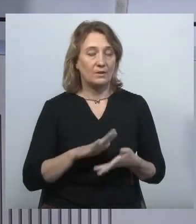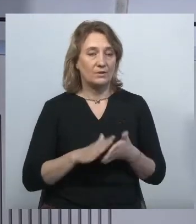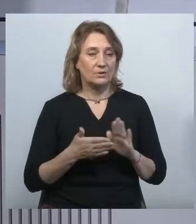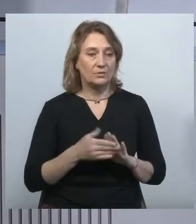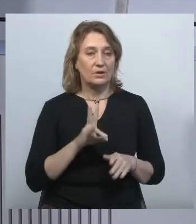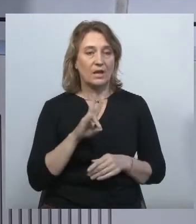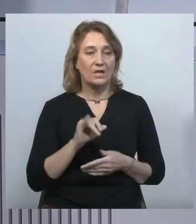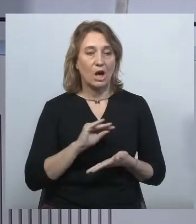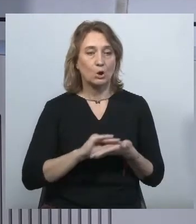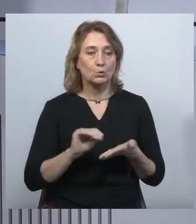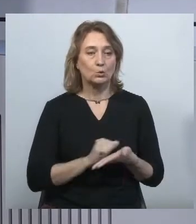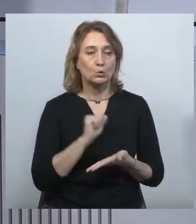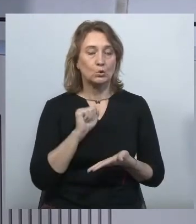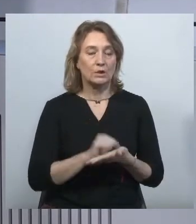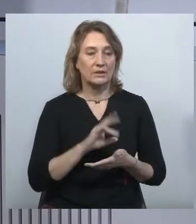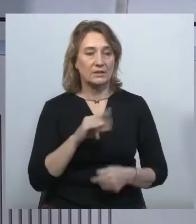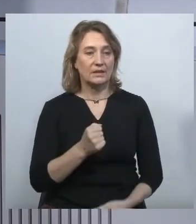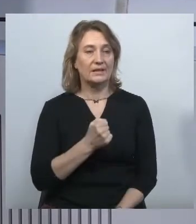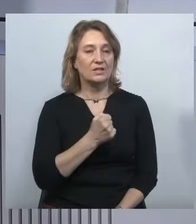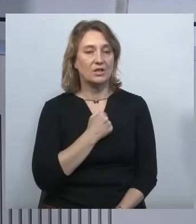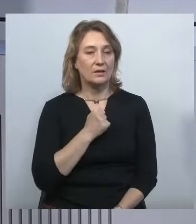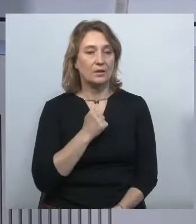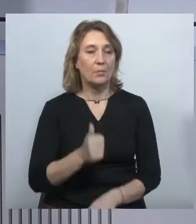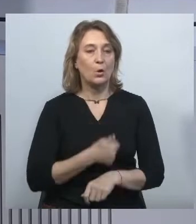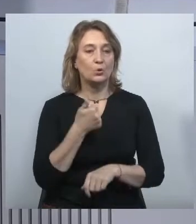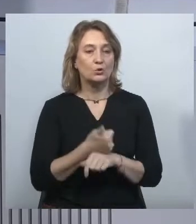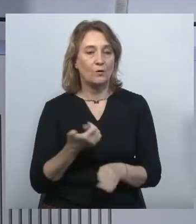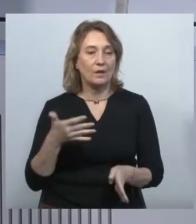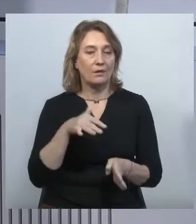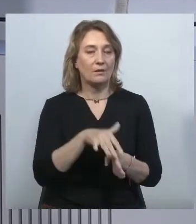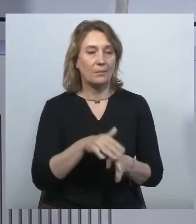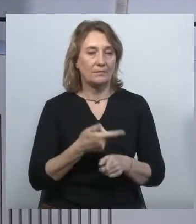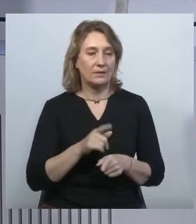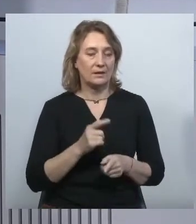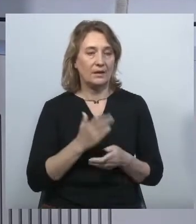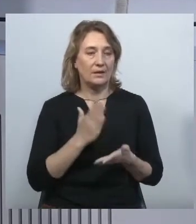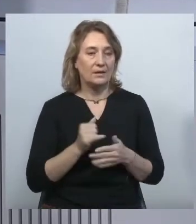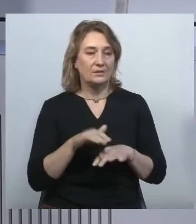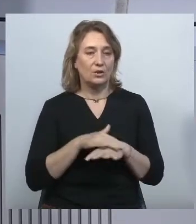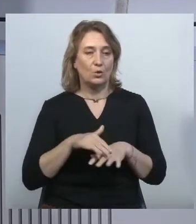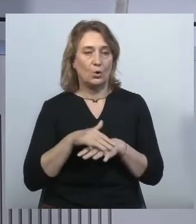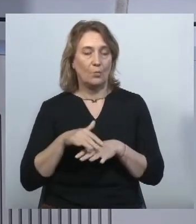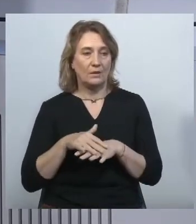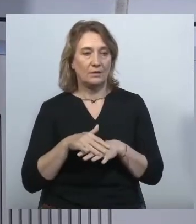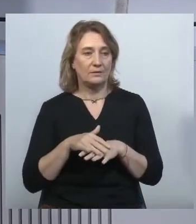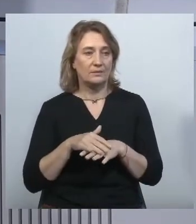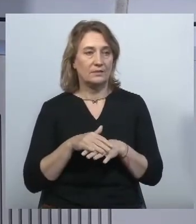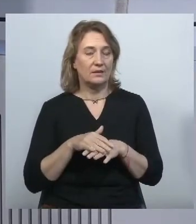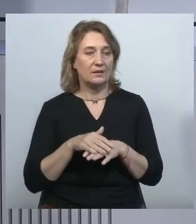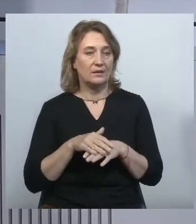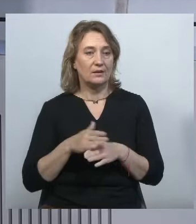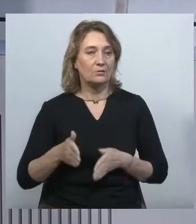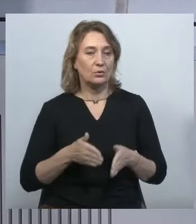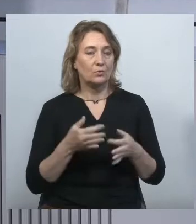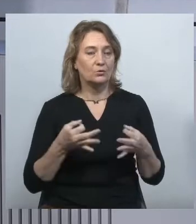security situation of the media, because unfortunately there are a lot of attacks against journalists, and